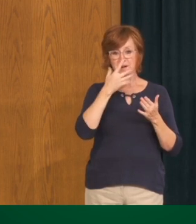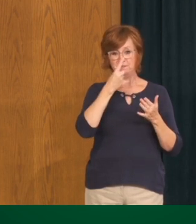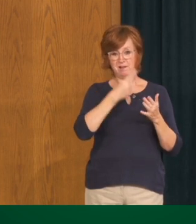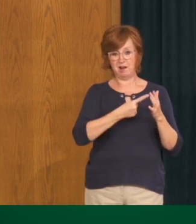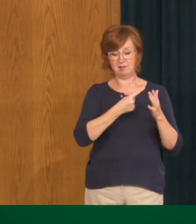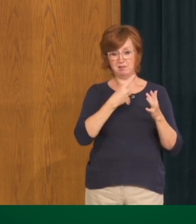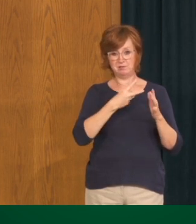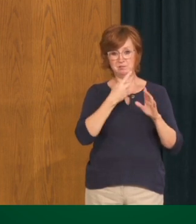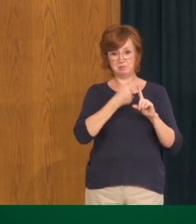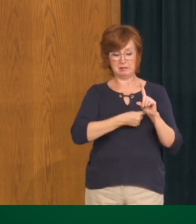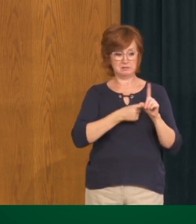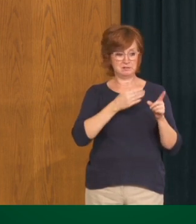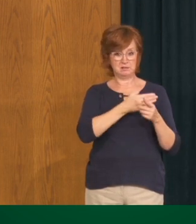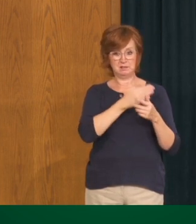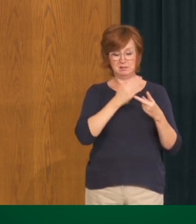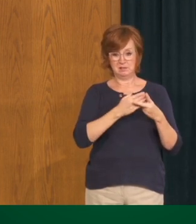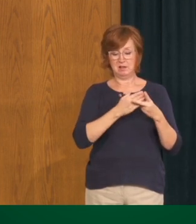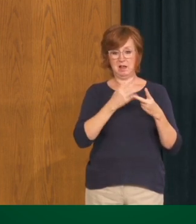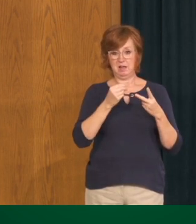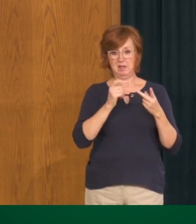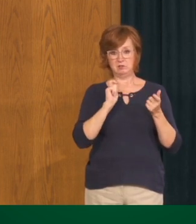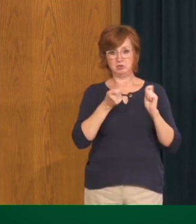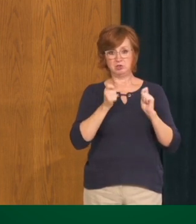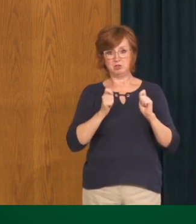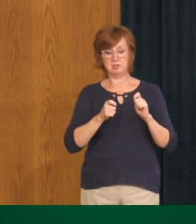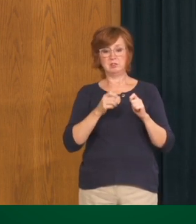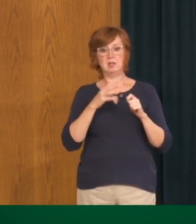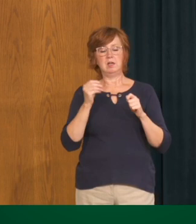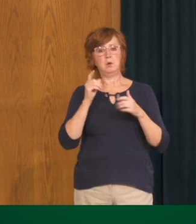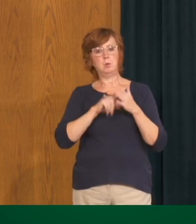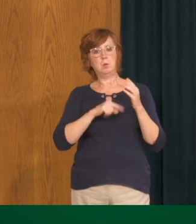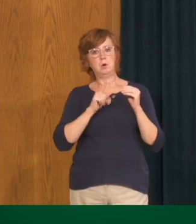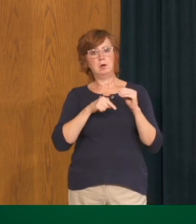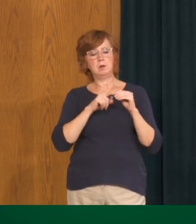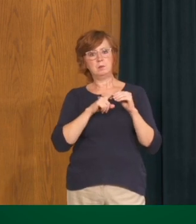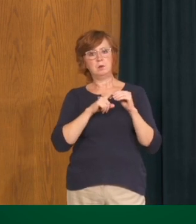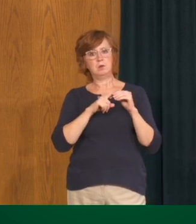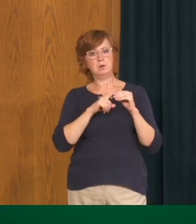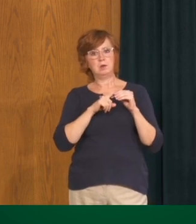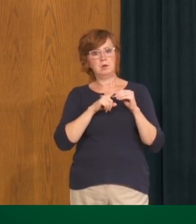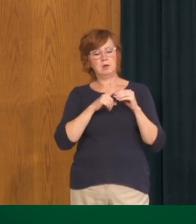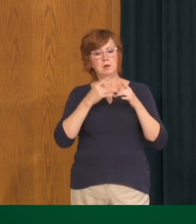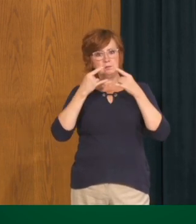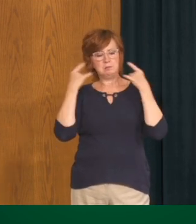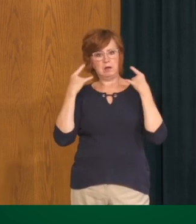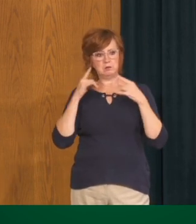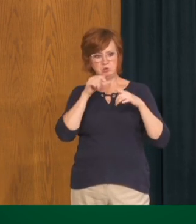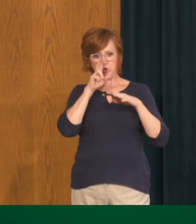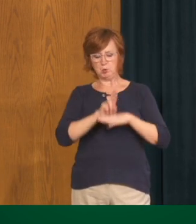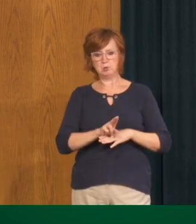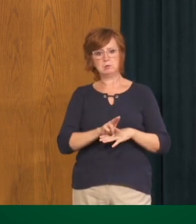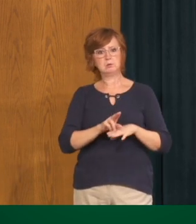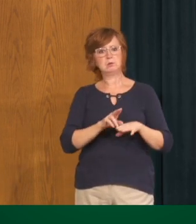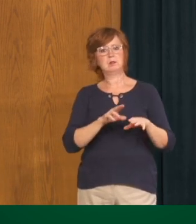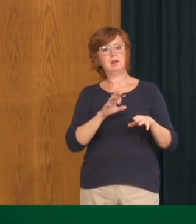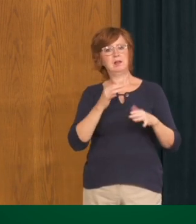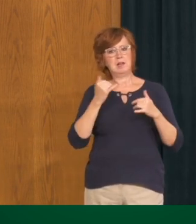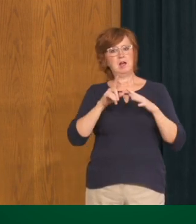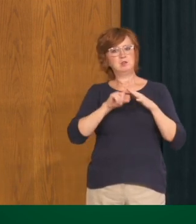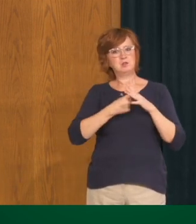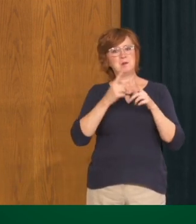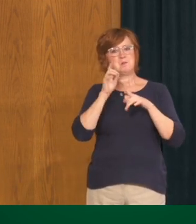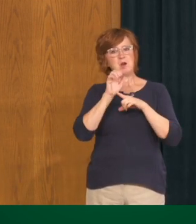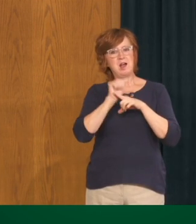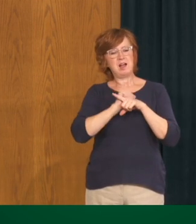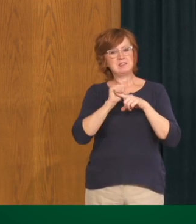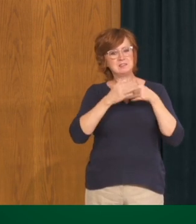use is a bit of a new thing, and I think all of us need to be comfortable putting on a mask where required, taking it off, keeping it safely with us while we're out